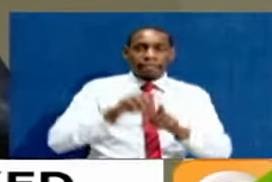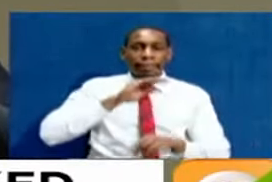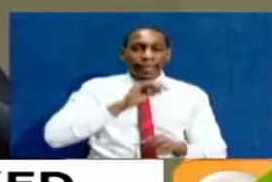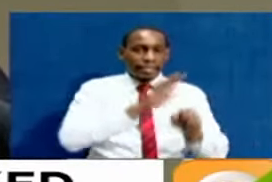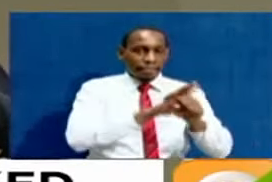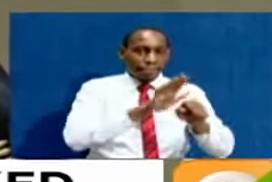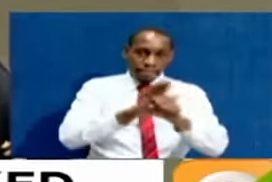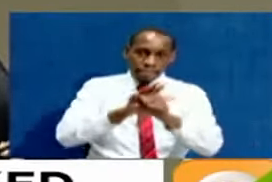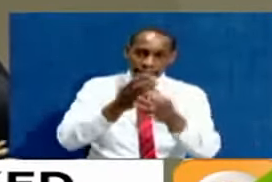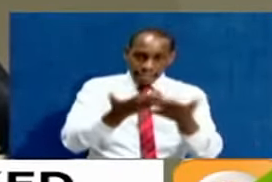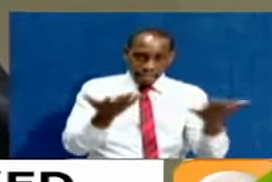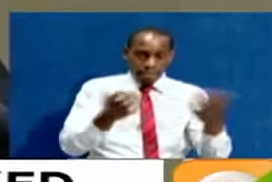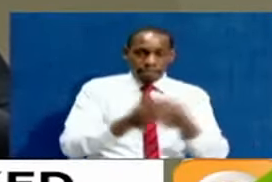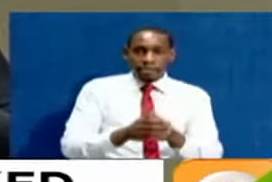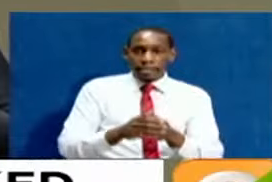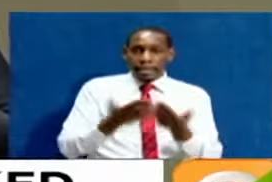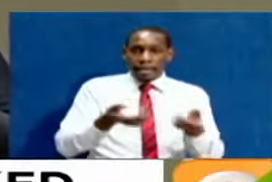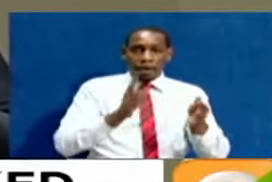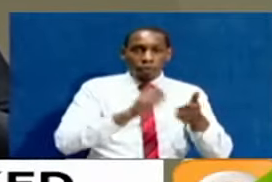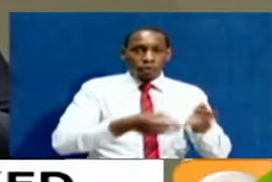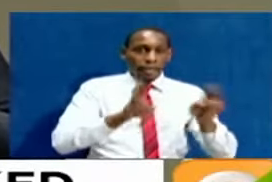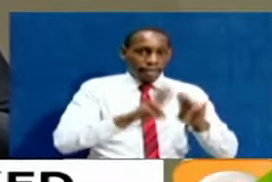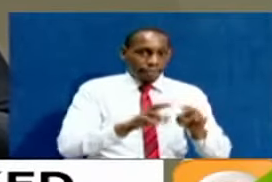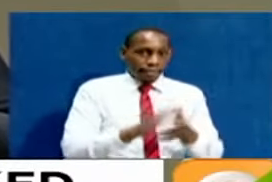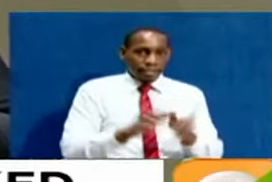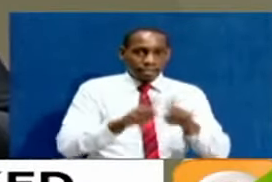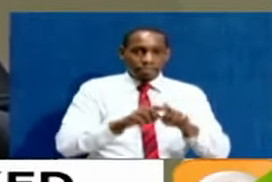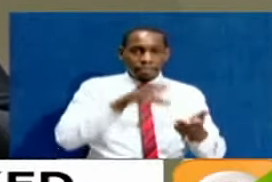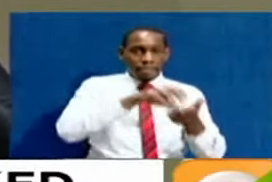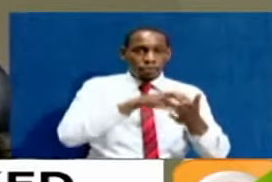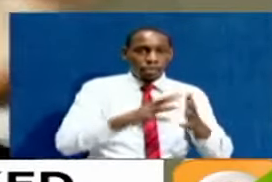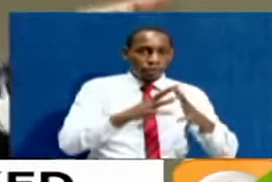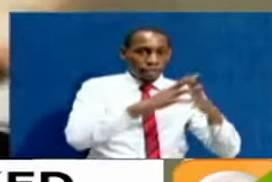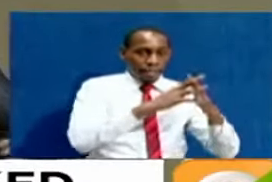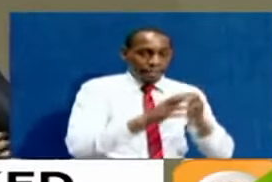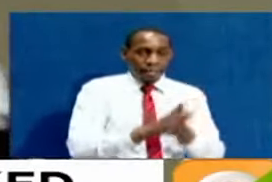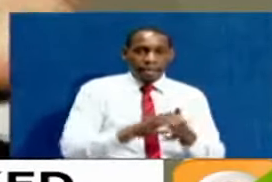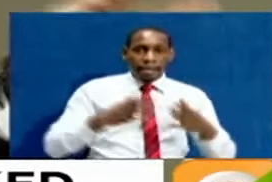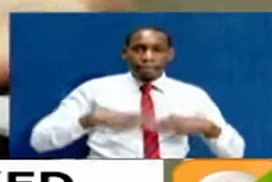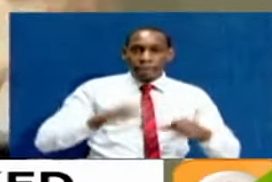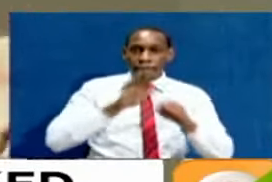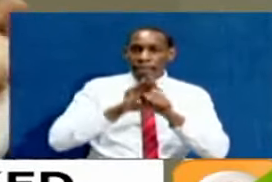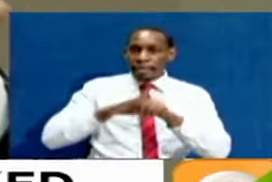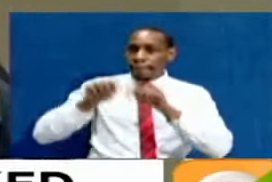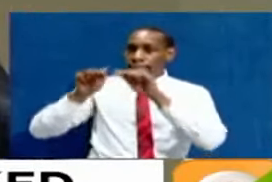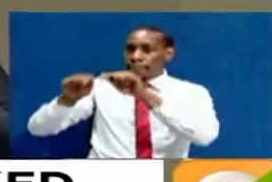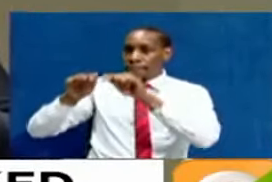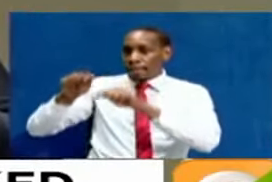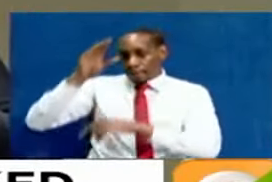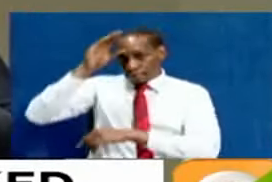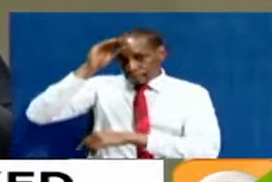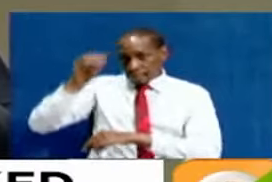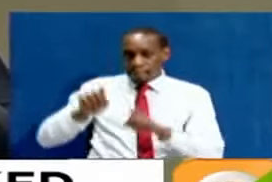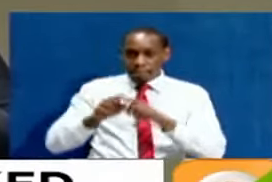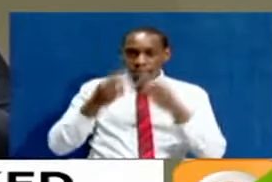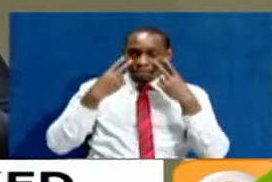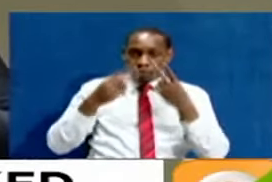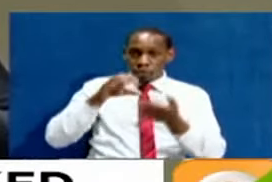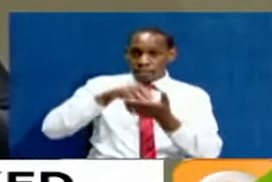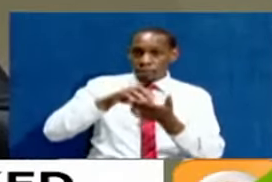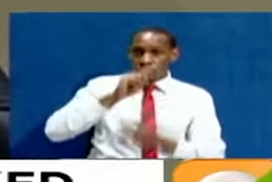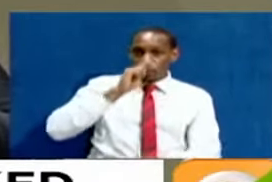would also rise. We saw what happened in USA, and a lot of people were blaming Trump for it. We saw what happened in